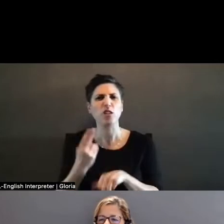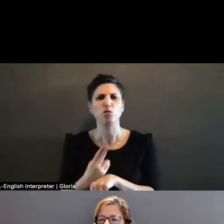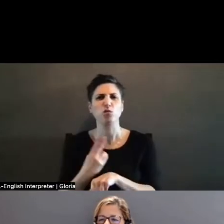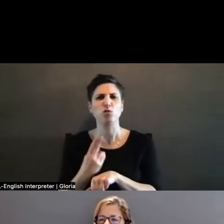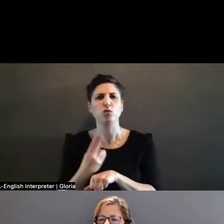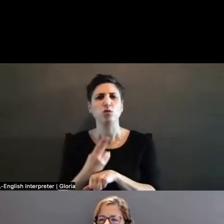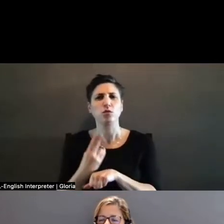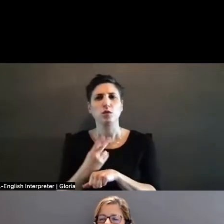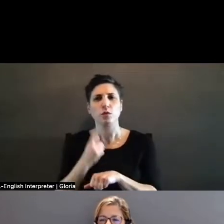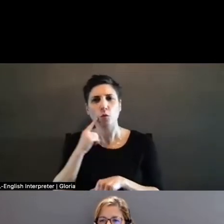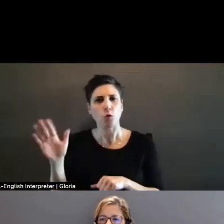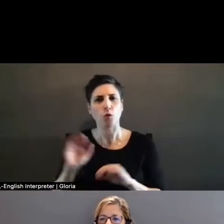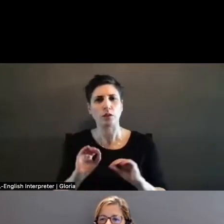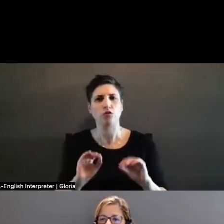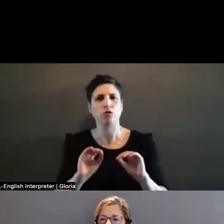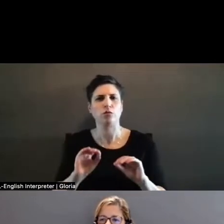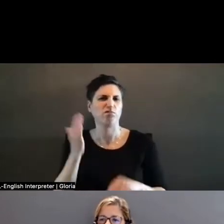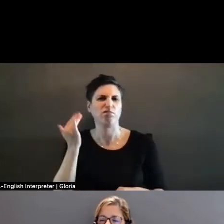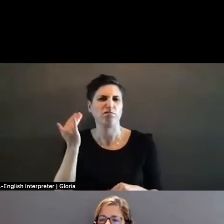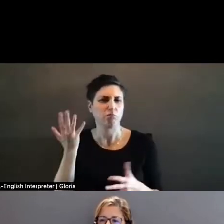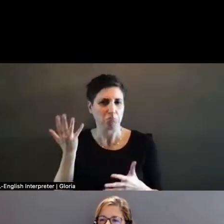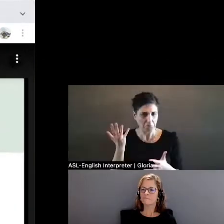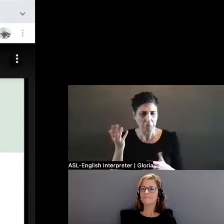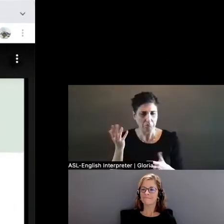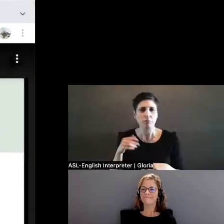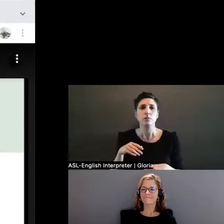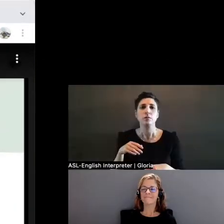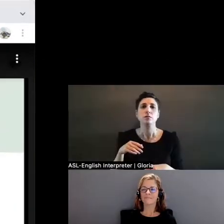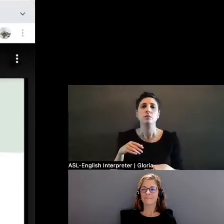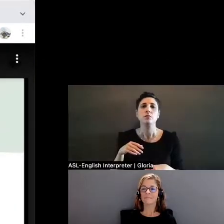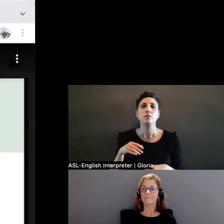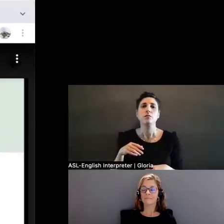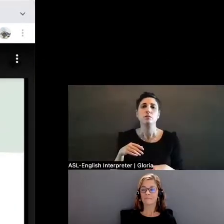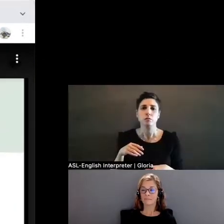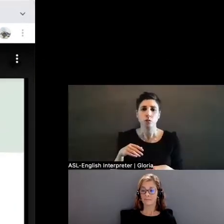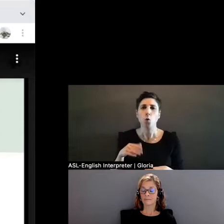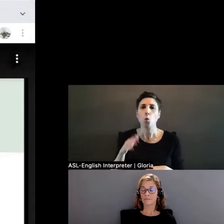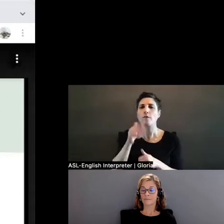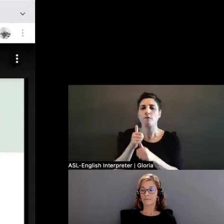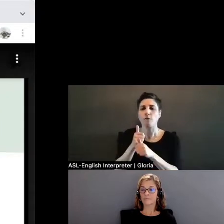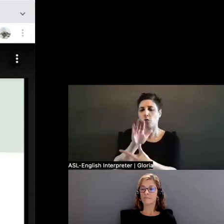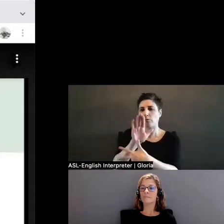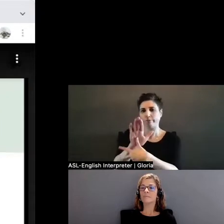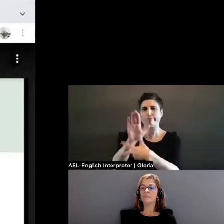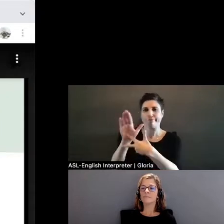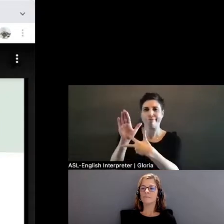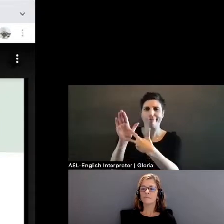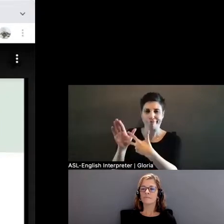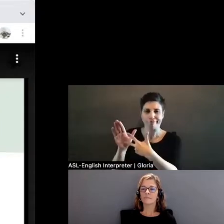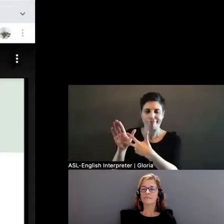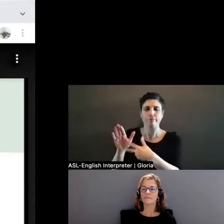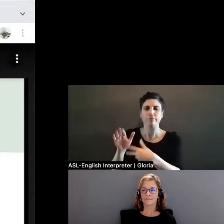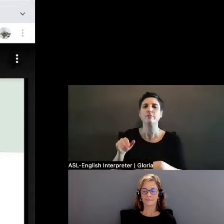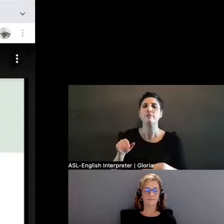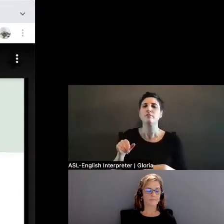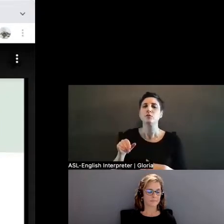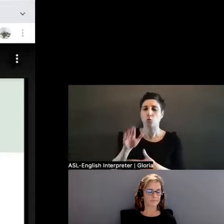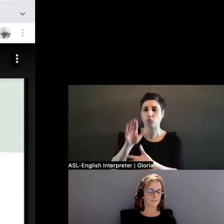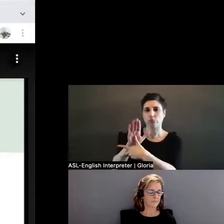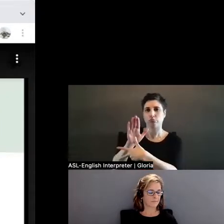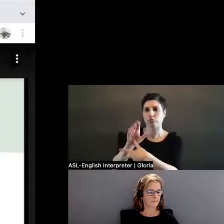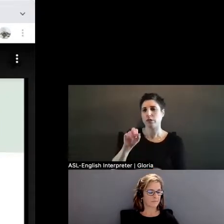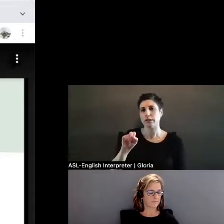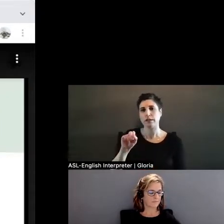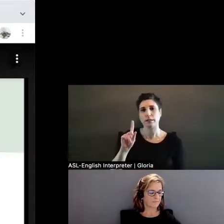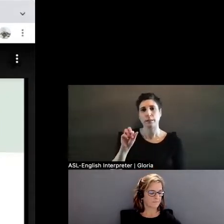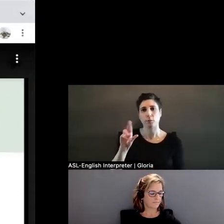network, program, and practice. And so for each question, we're going to go in the same order that we did the introductions. So I'm going to ask Summer